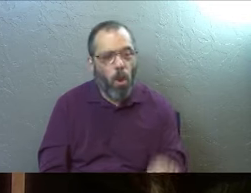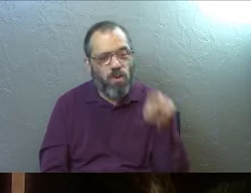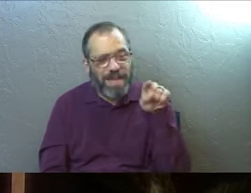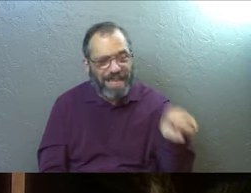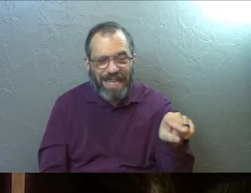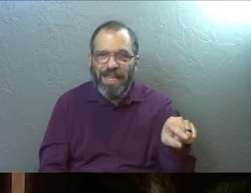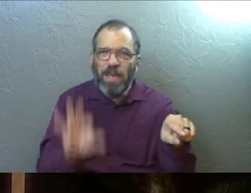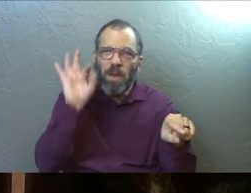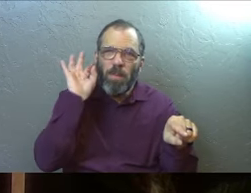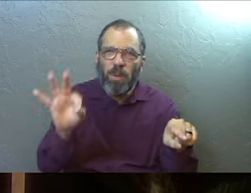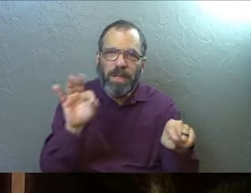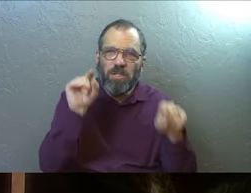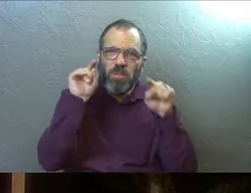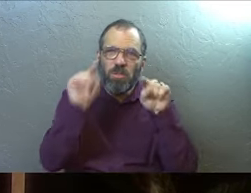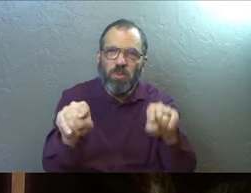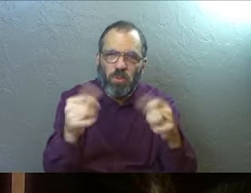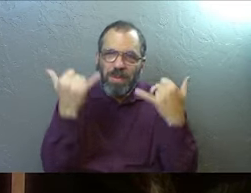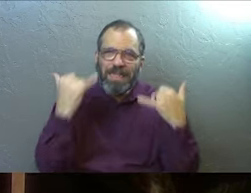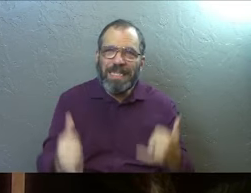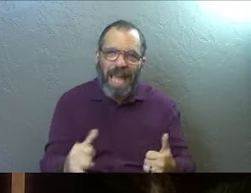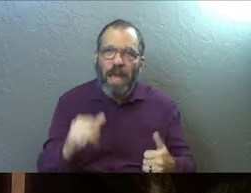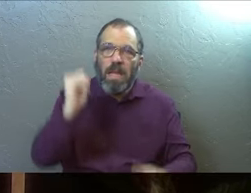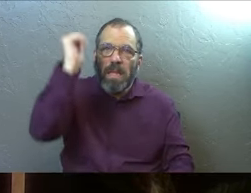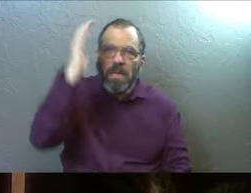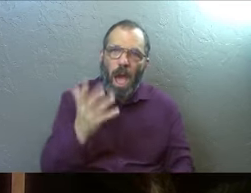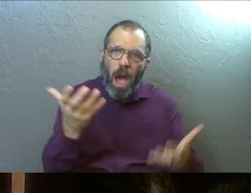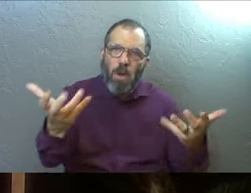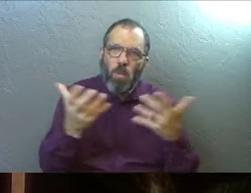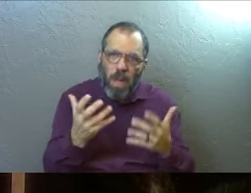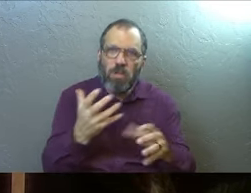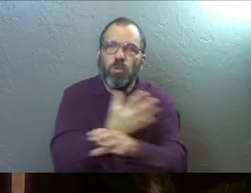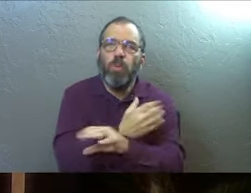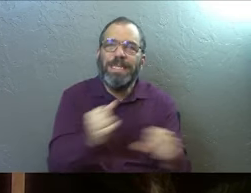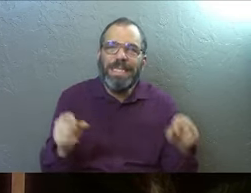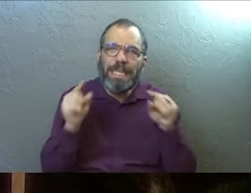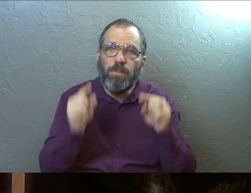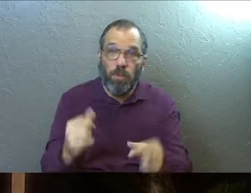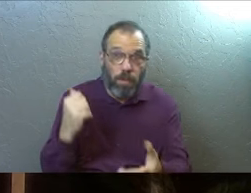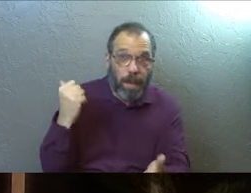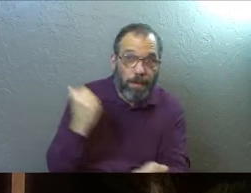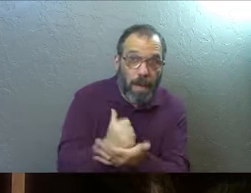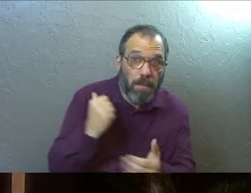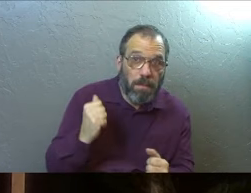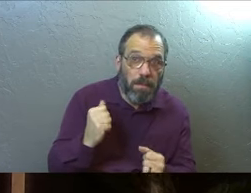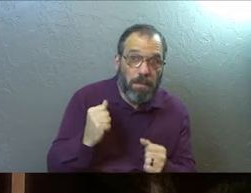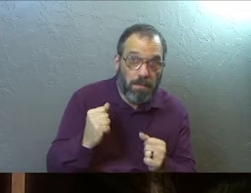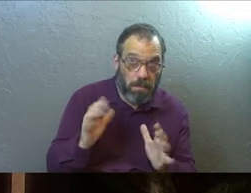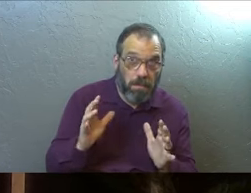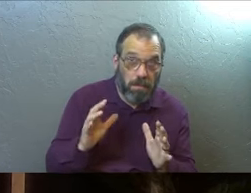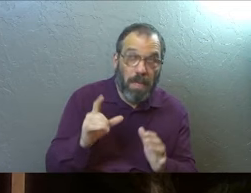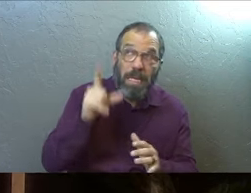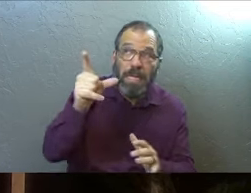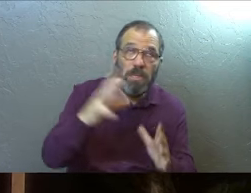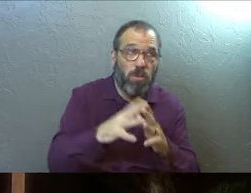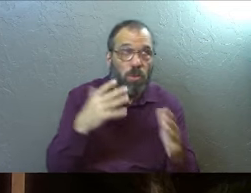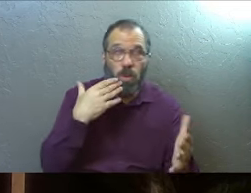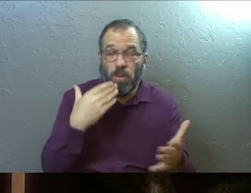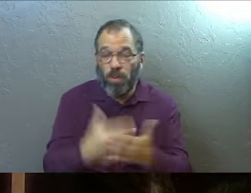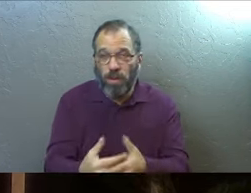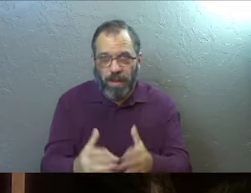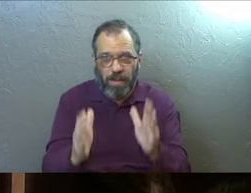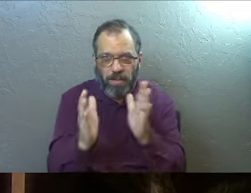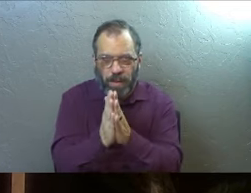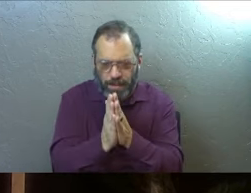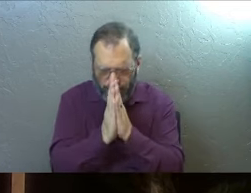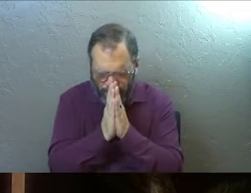Zechariah preaches a message to you today that God wants to redeem you. Amen? He's so good.